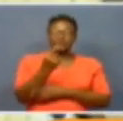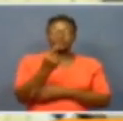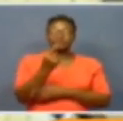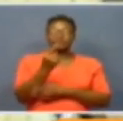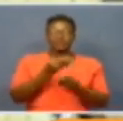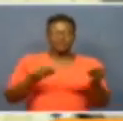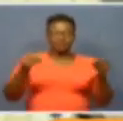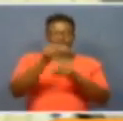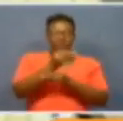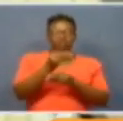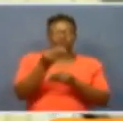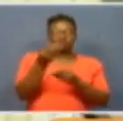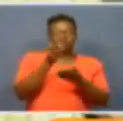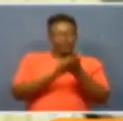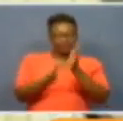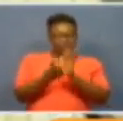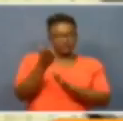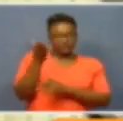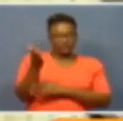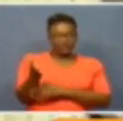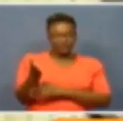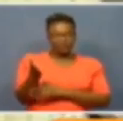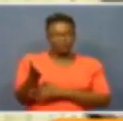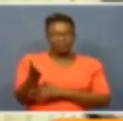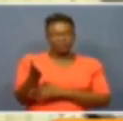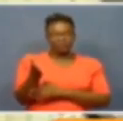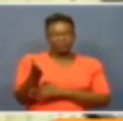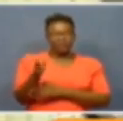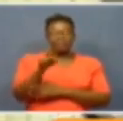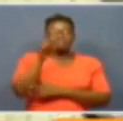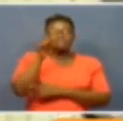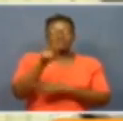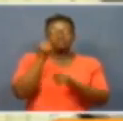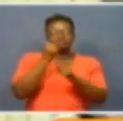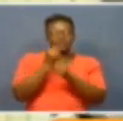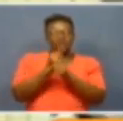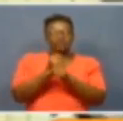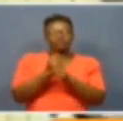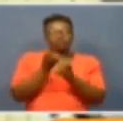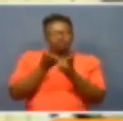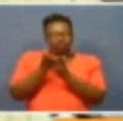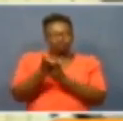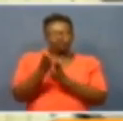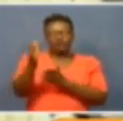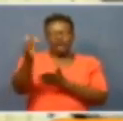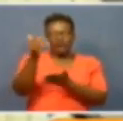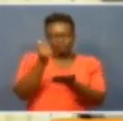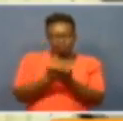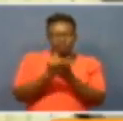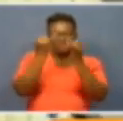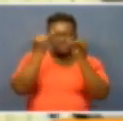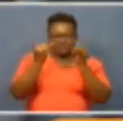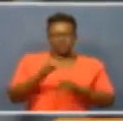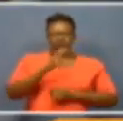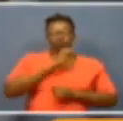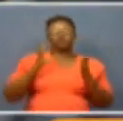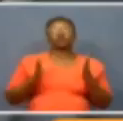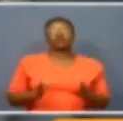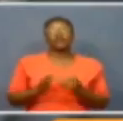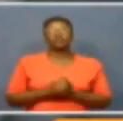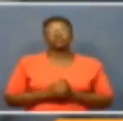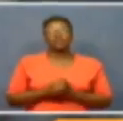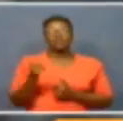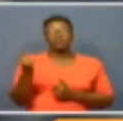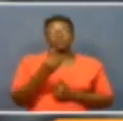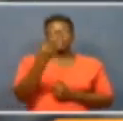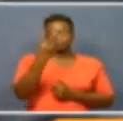of the vacancies must be done by way of appointing new commissioners. That's in the judgment. In April,